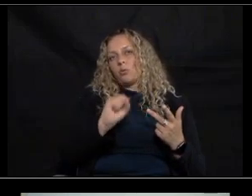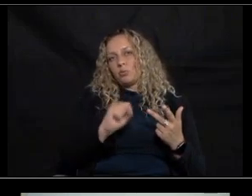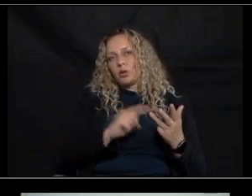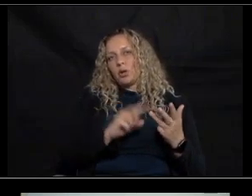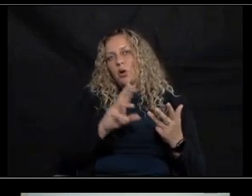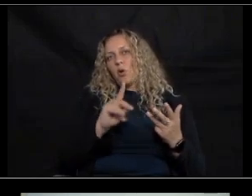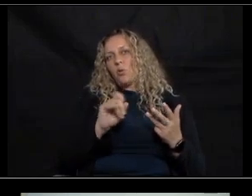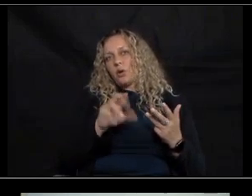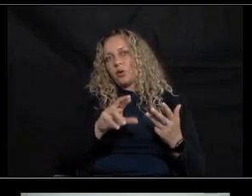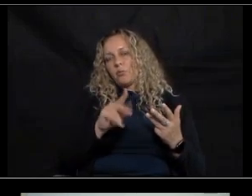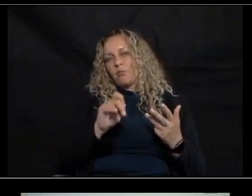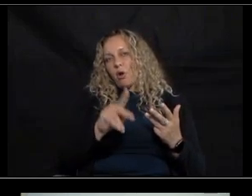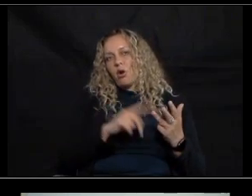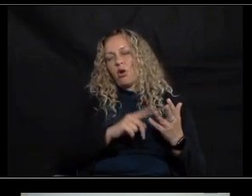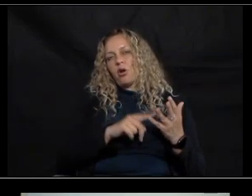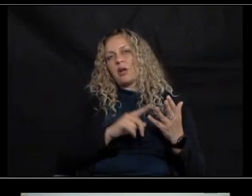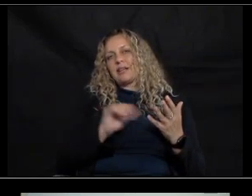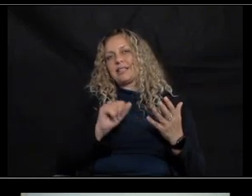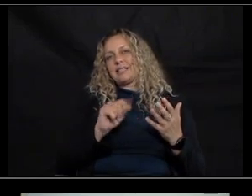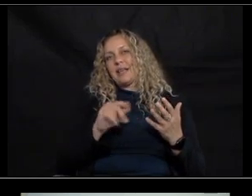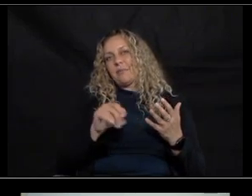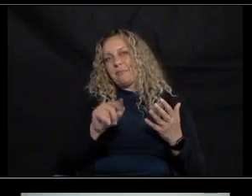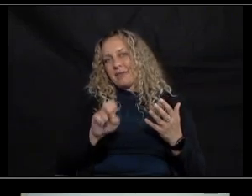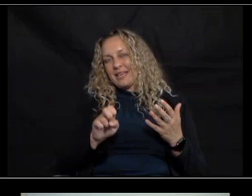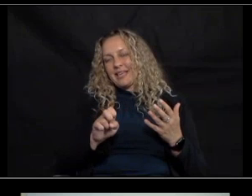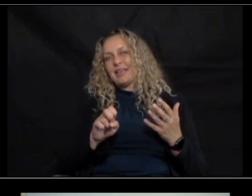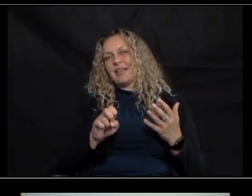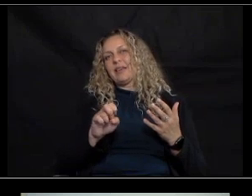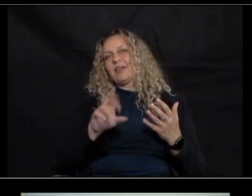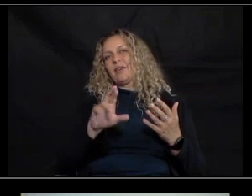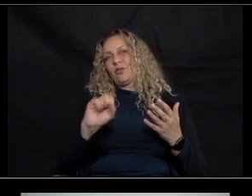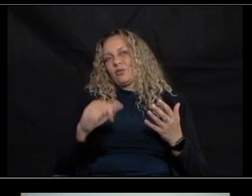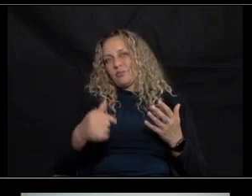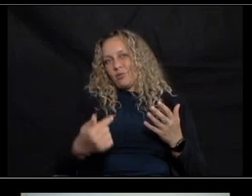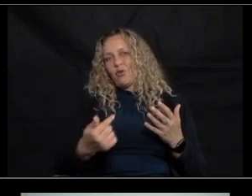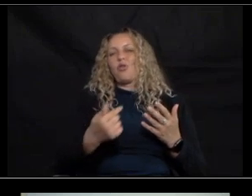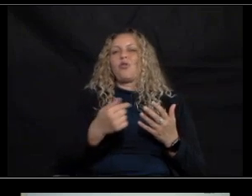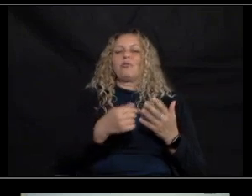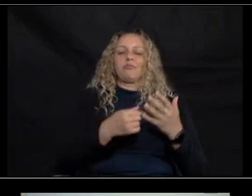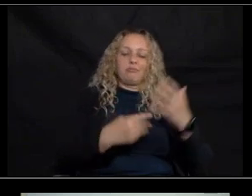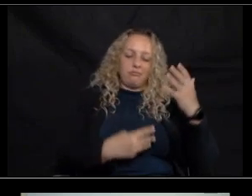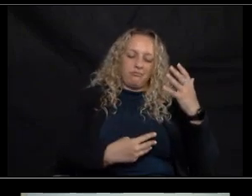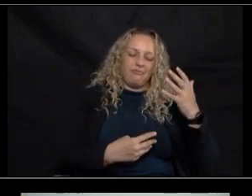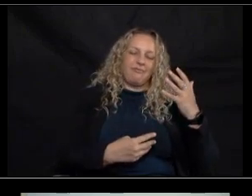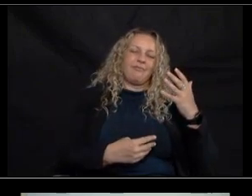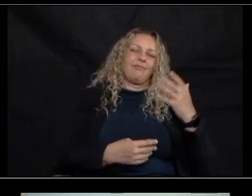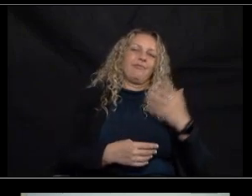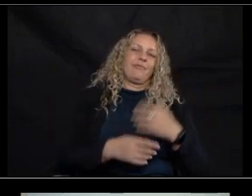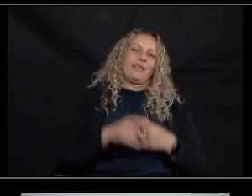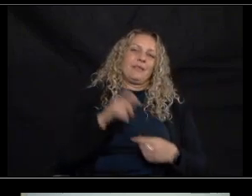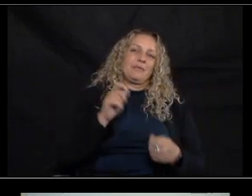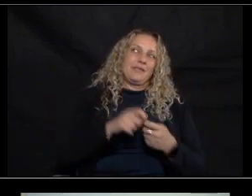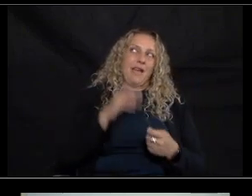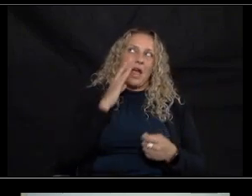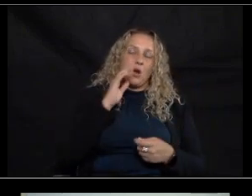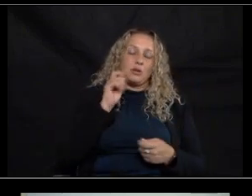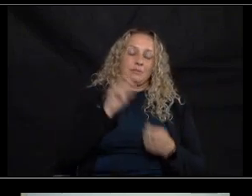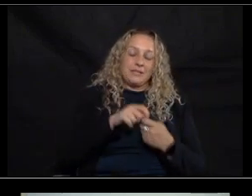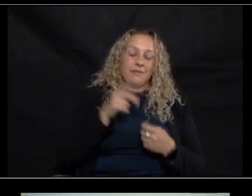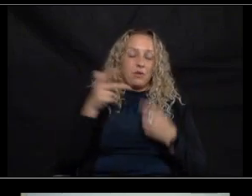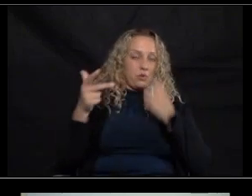Park, St. Petersburg, and at least a couple of those that I've seen specifically, three of them that I know specifically